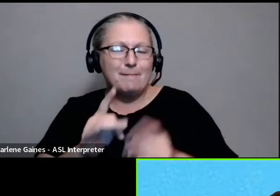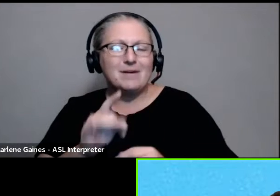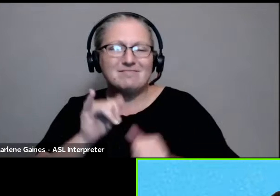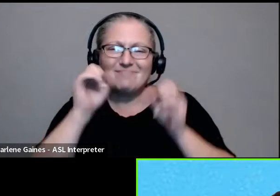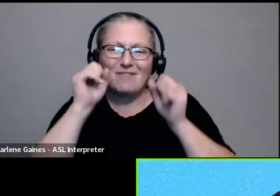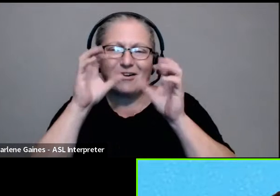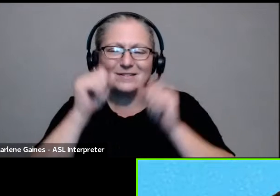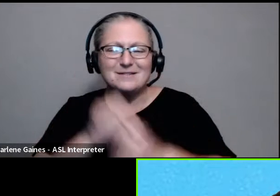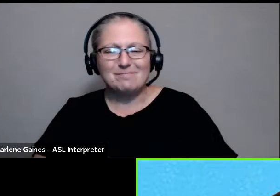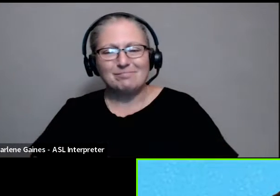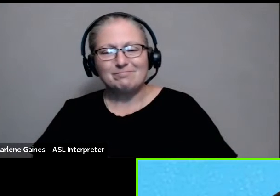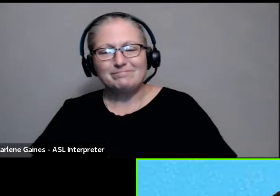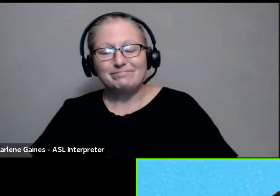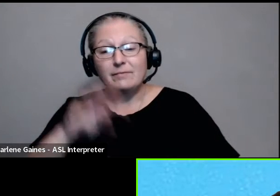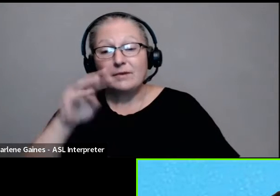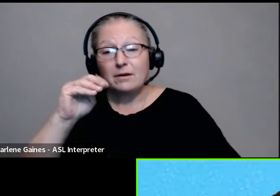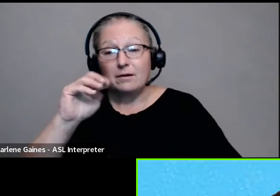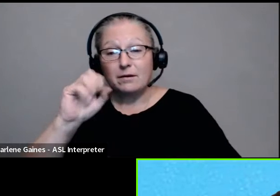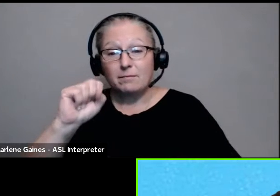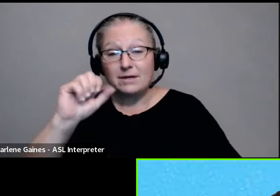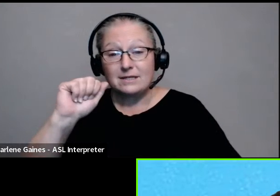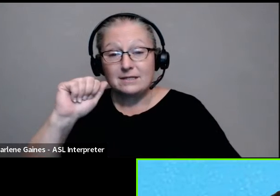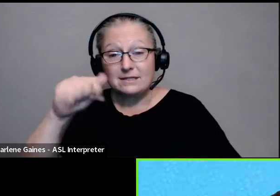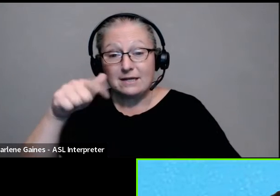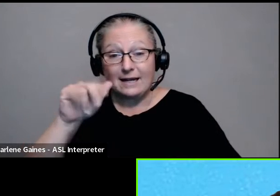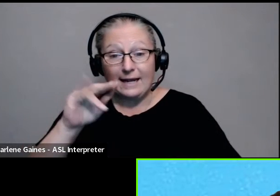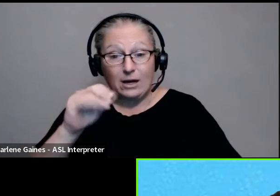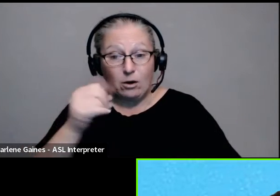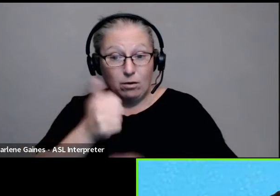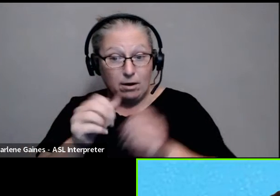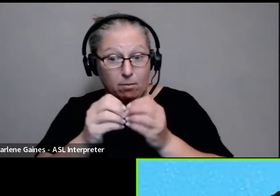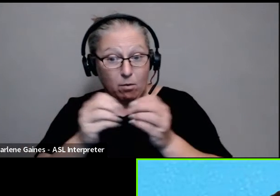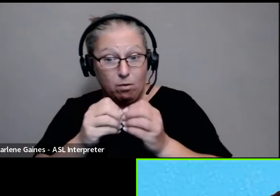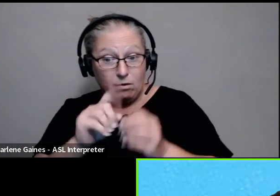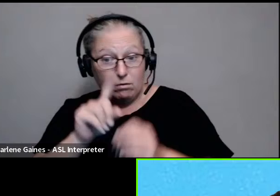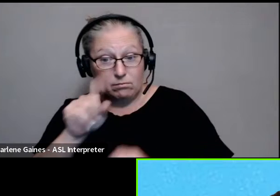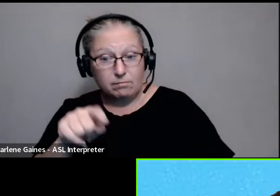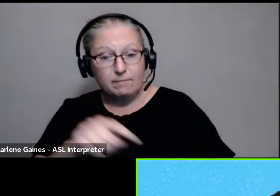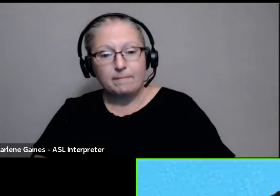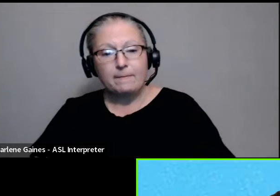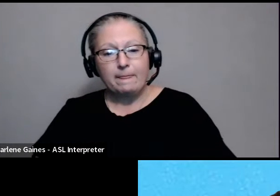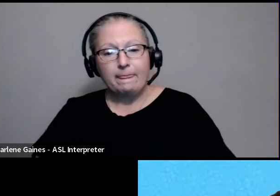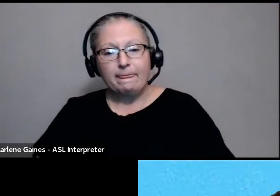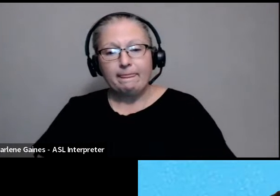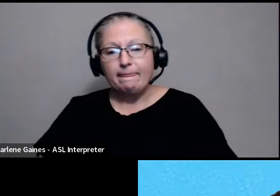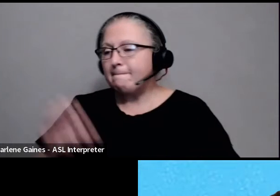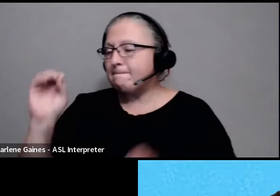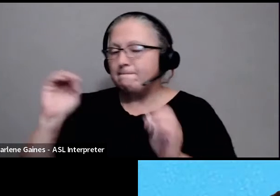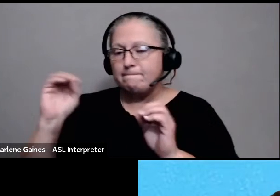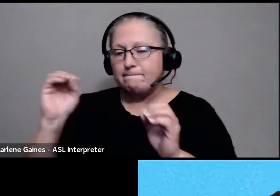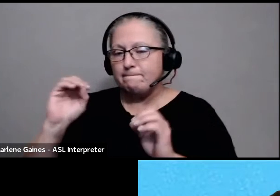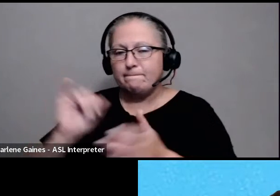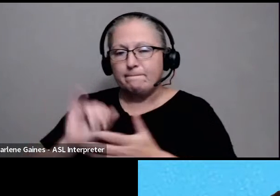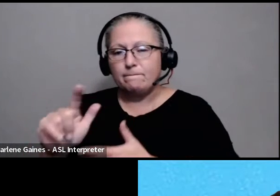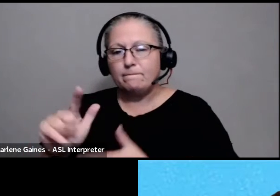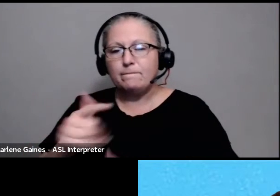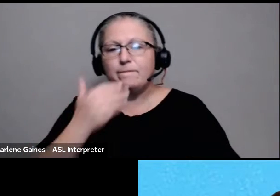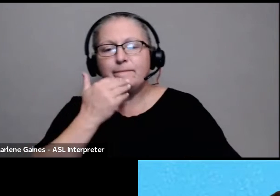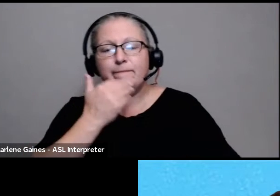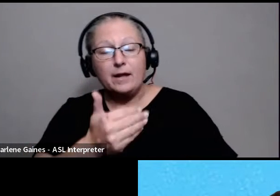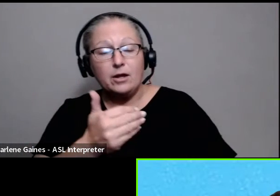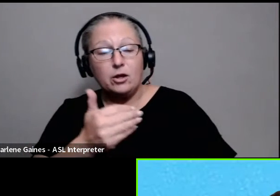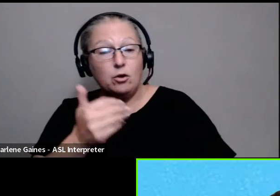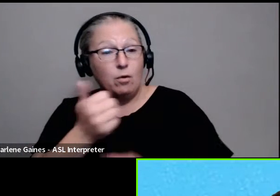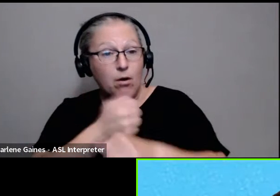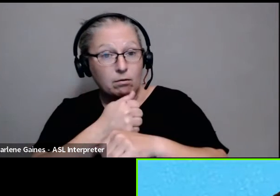awesome. Ms. Aquino, is there anyone else? No, that's all. Thank you. Is there